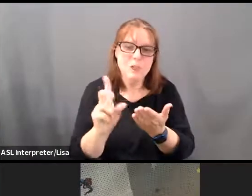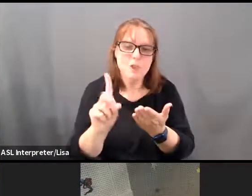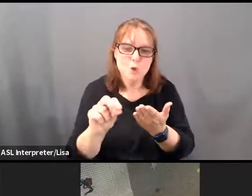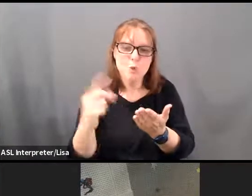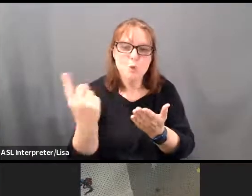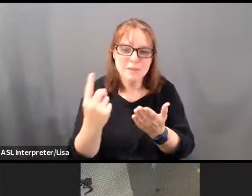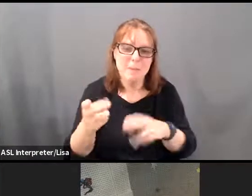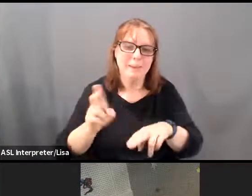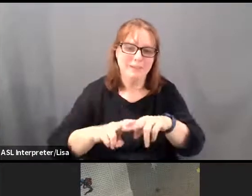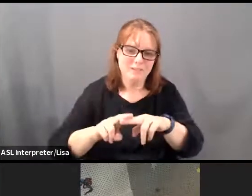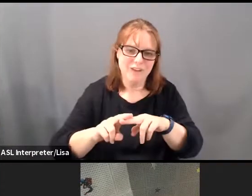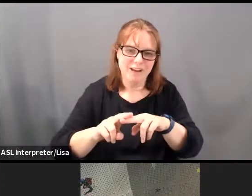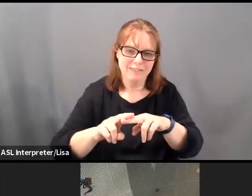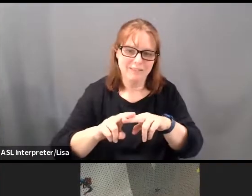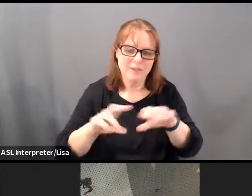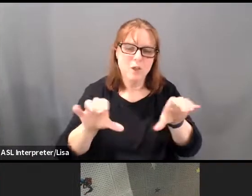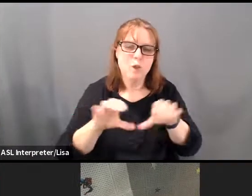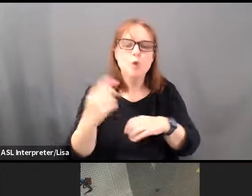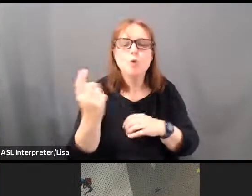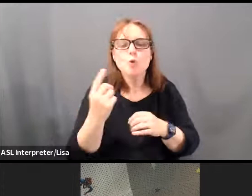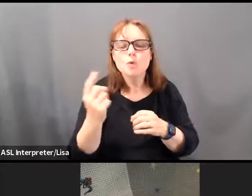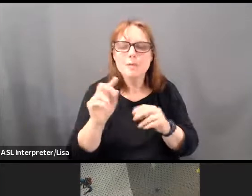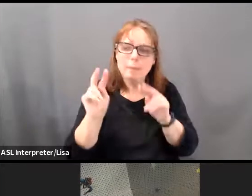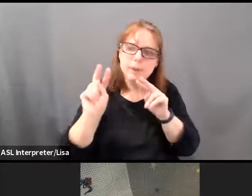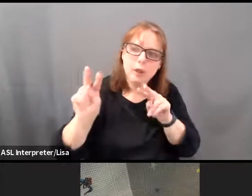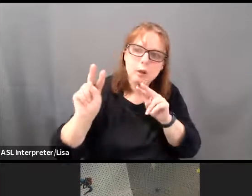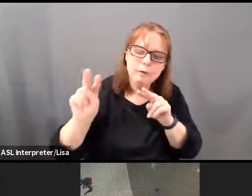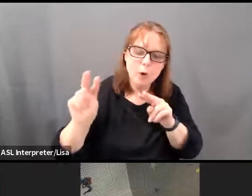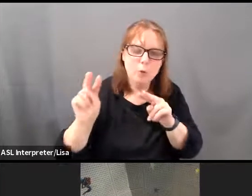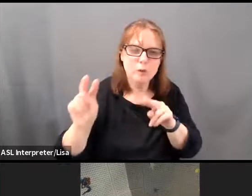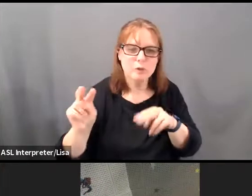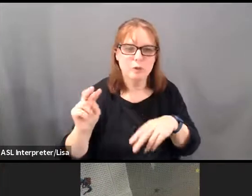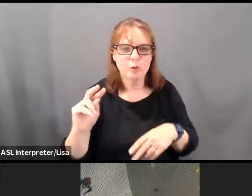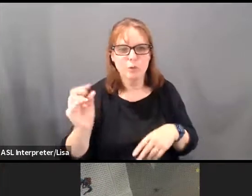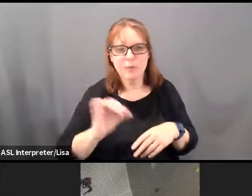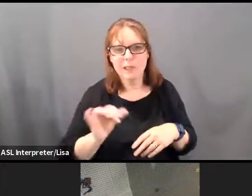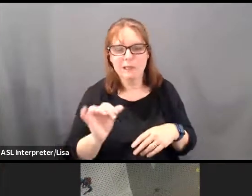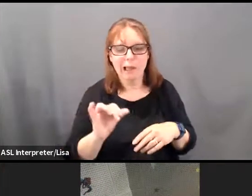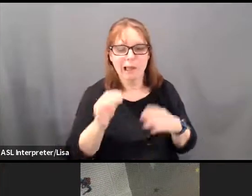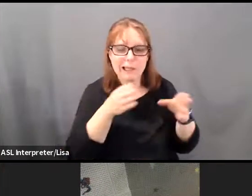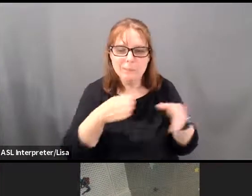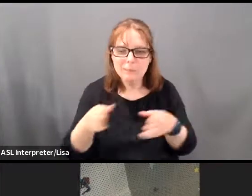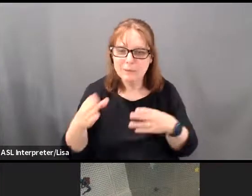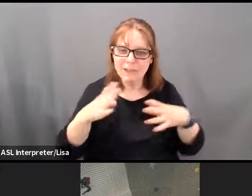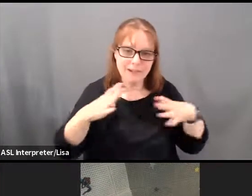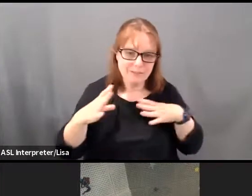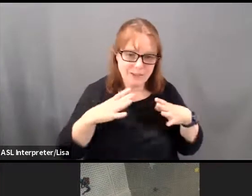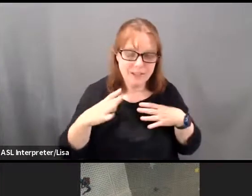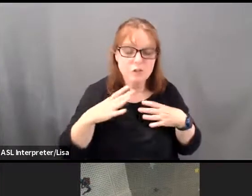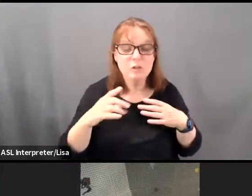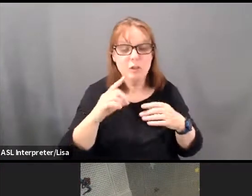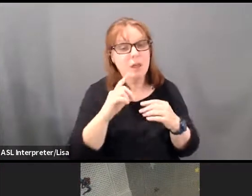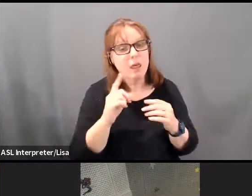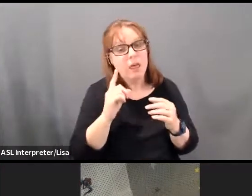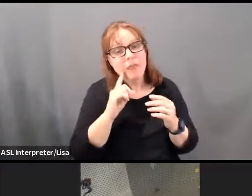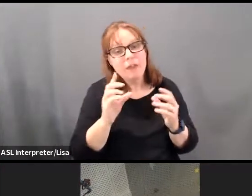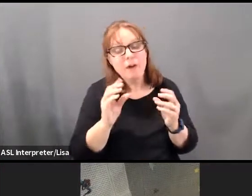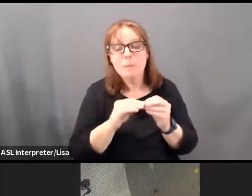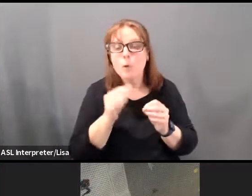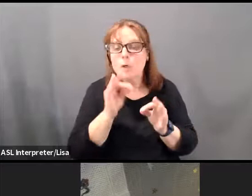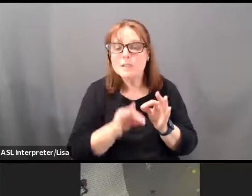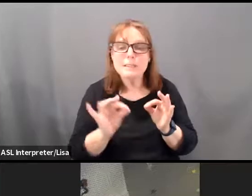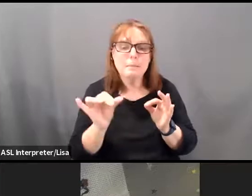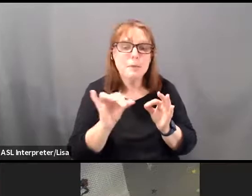need something to look forward to. So some things that are kind of fun to look forward to is like plan a vacation, but there's smaller things too. Sometimes just starting